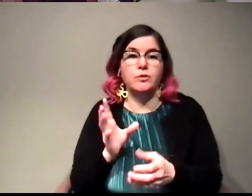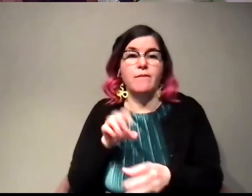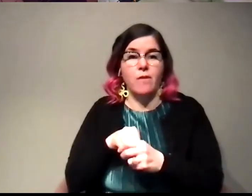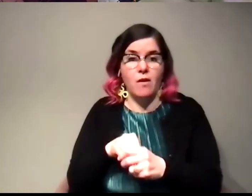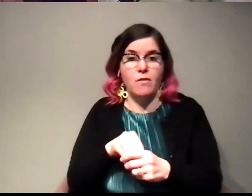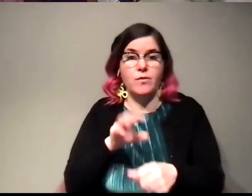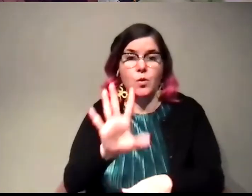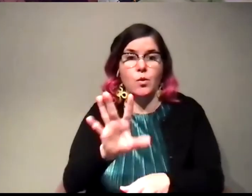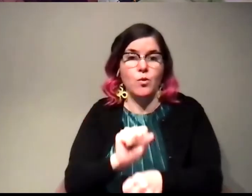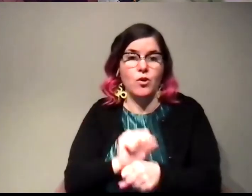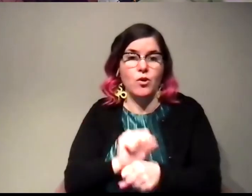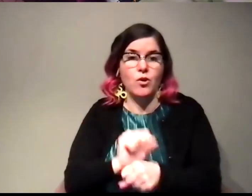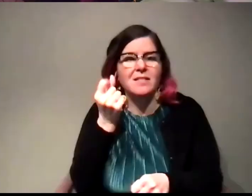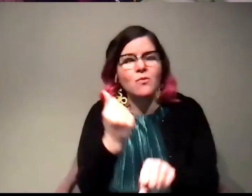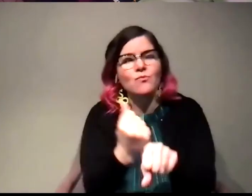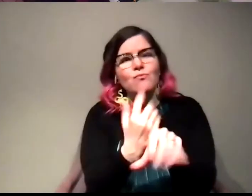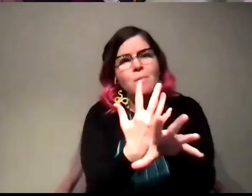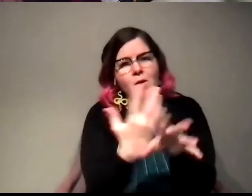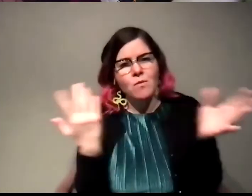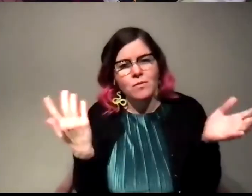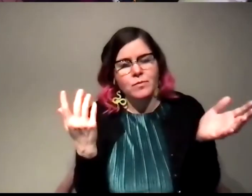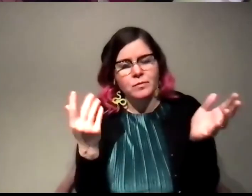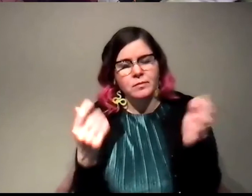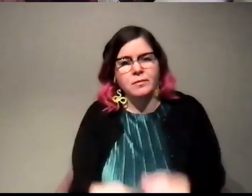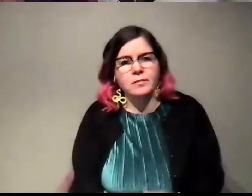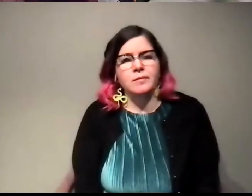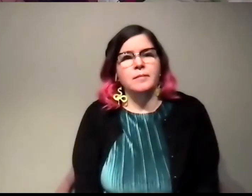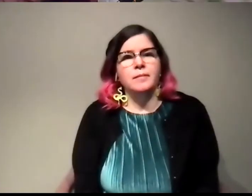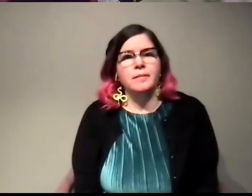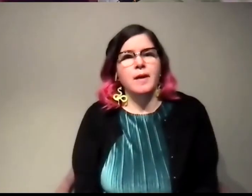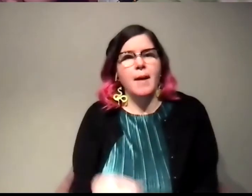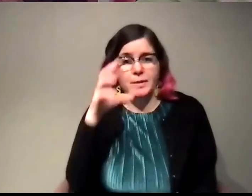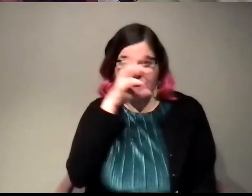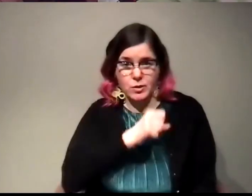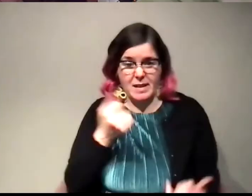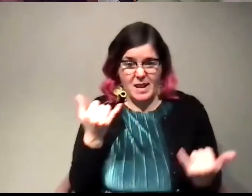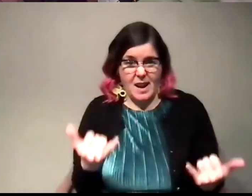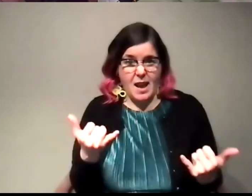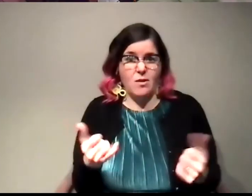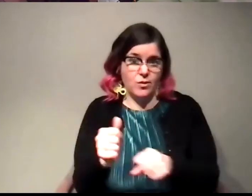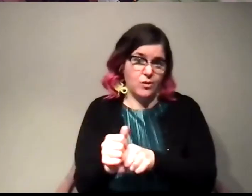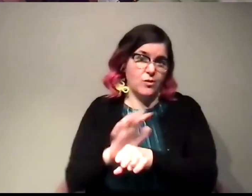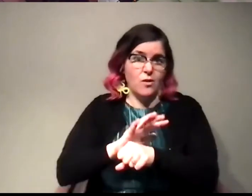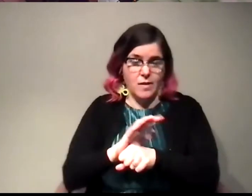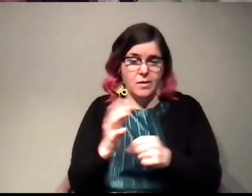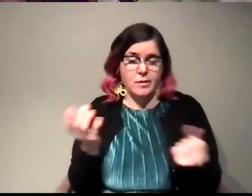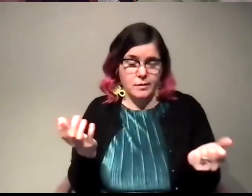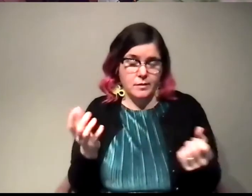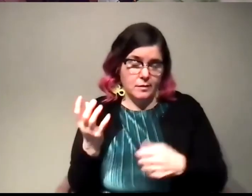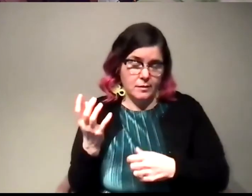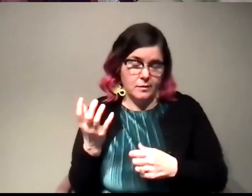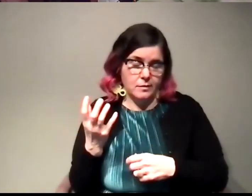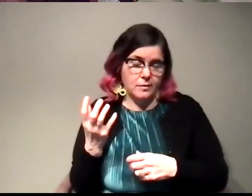remotely? So remotely, I'm going to assume just meaning right now, you know, during lockdown, stuff like